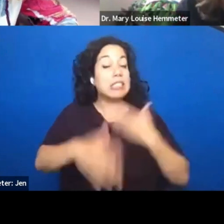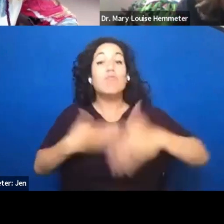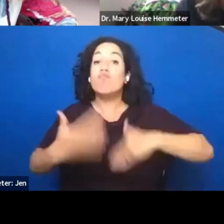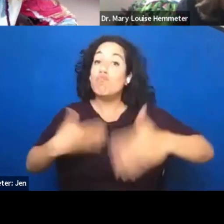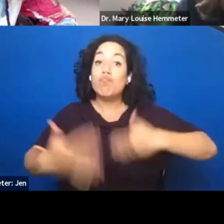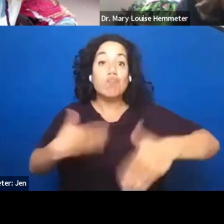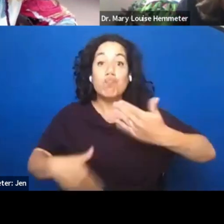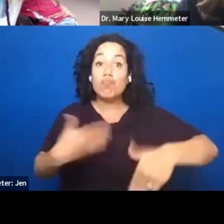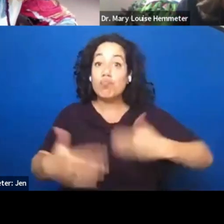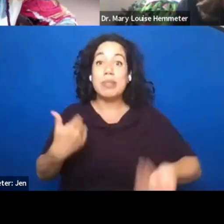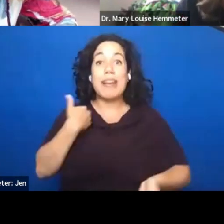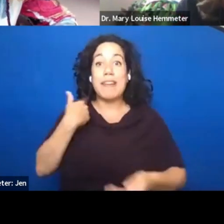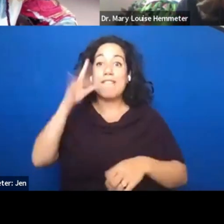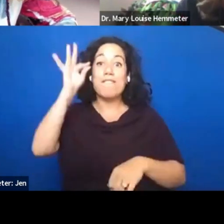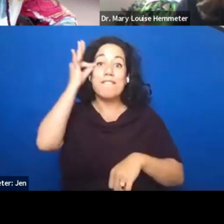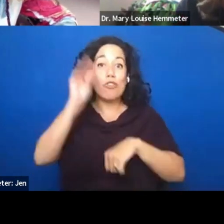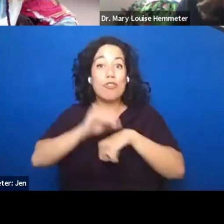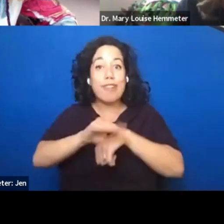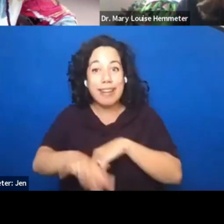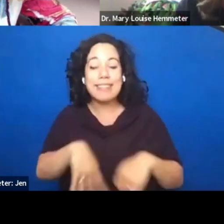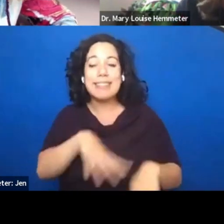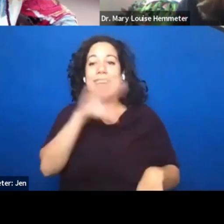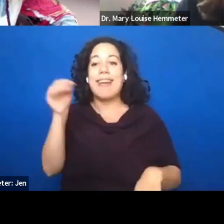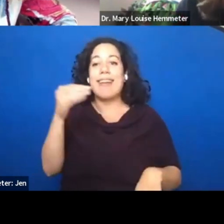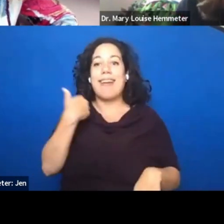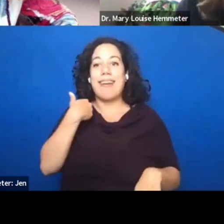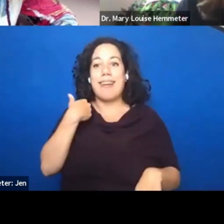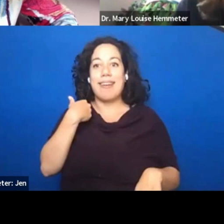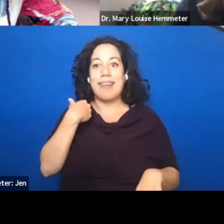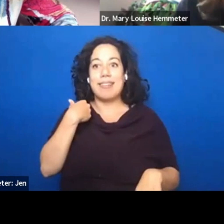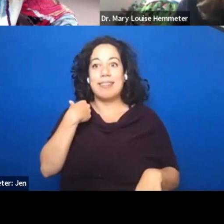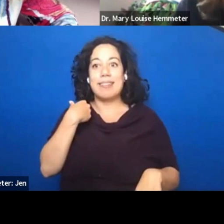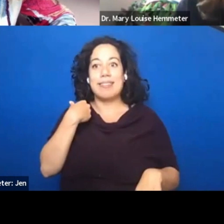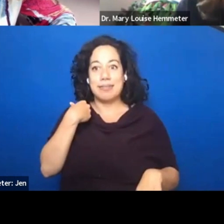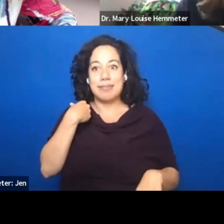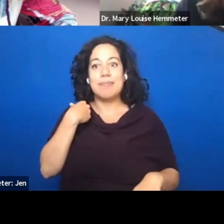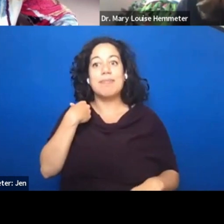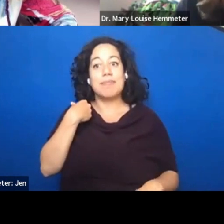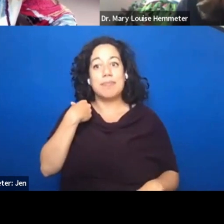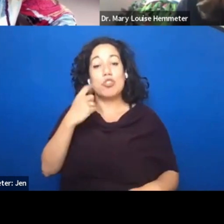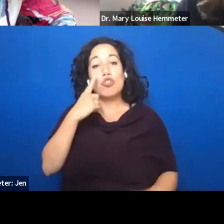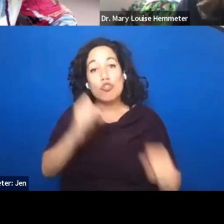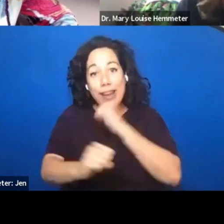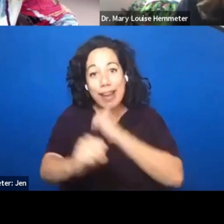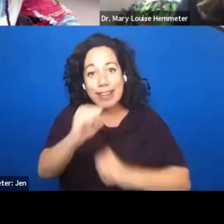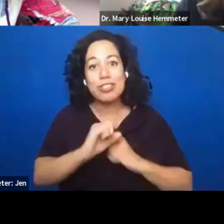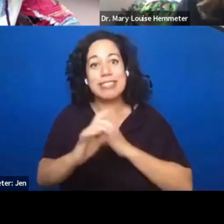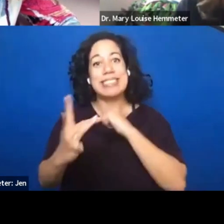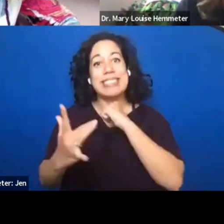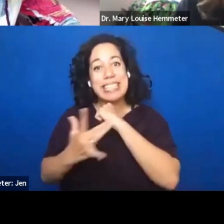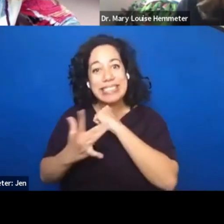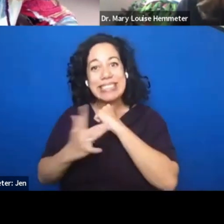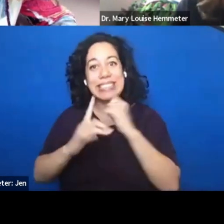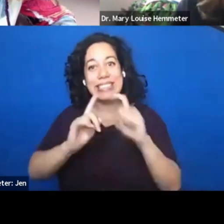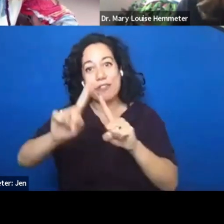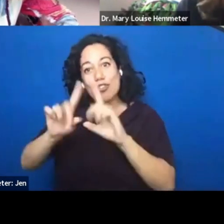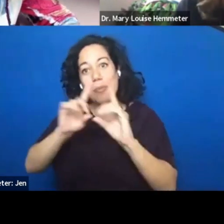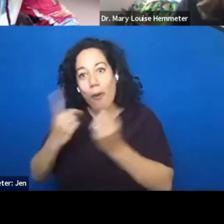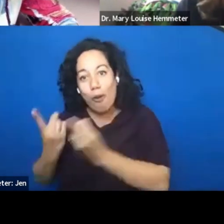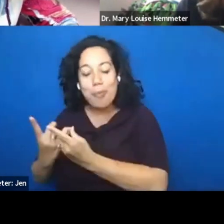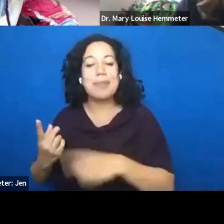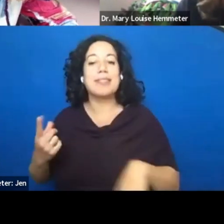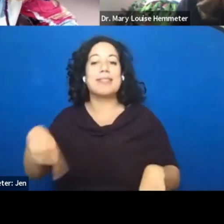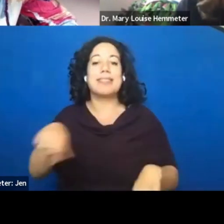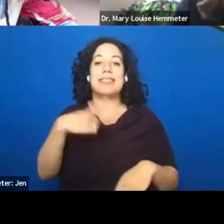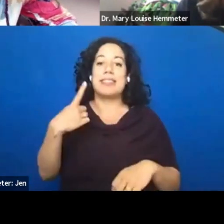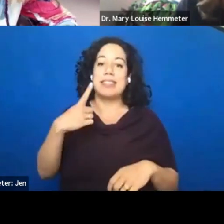have the federal guidance, but we also had strategies and techniques. The different departments that touch